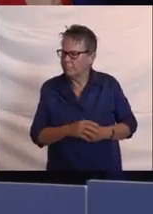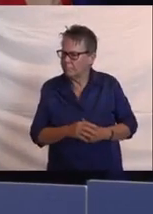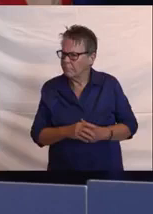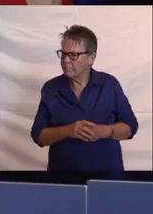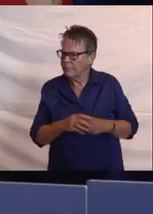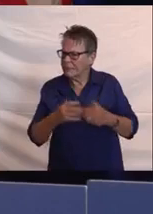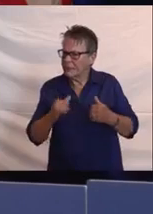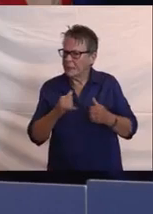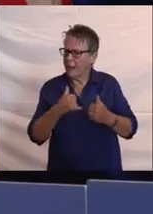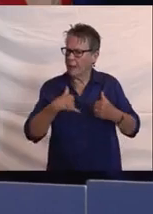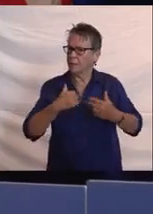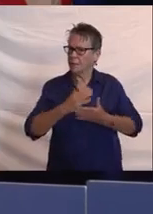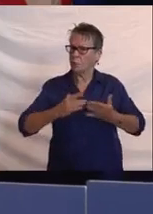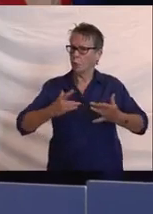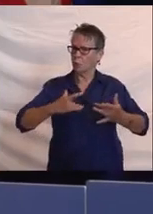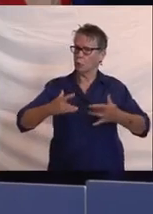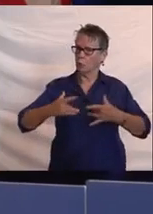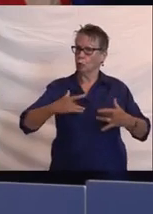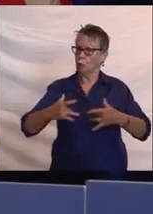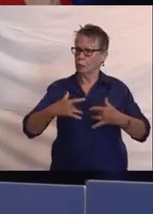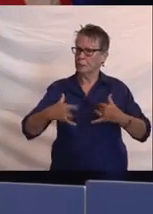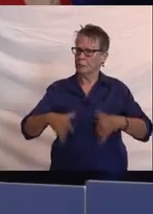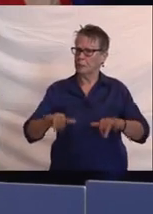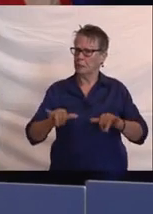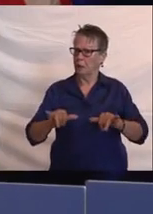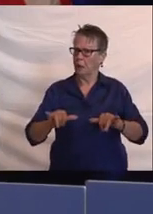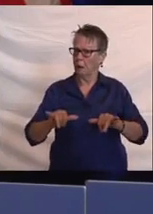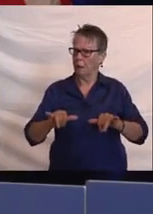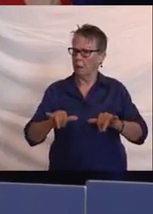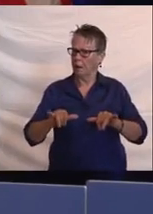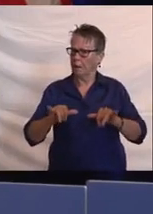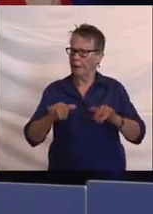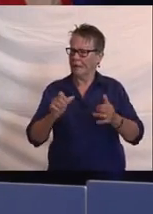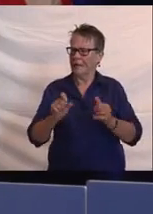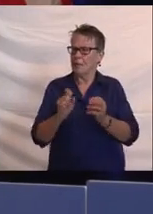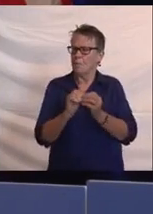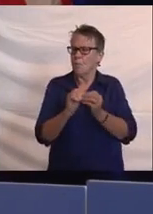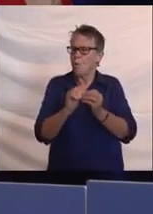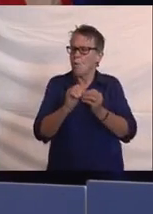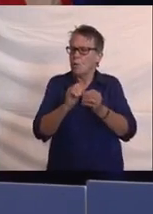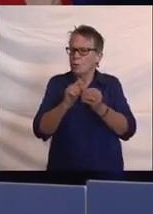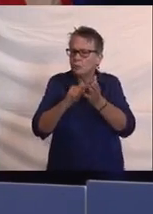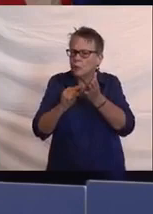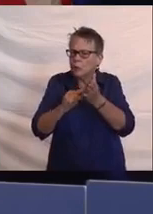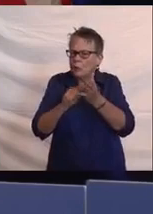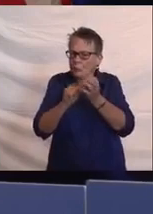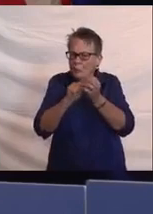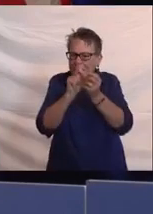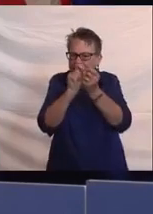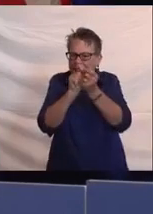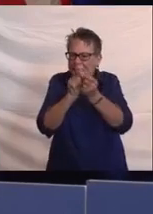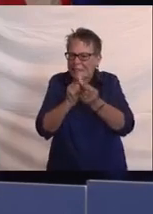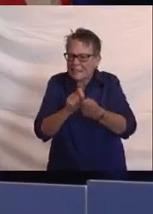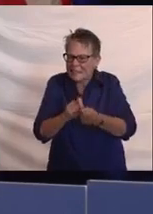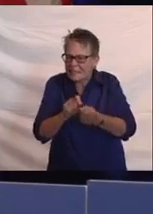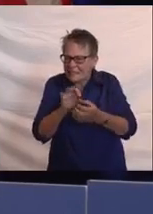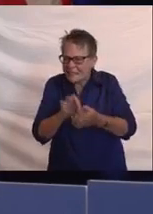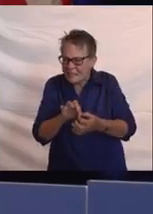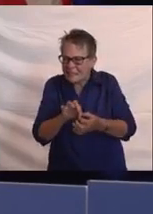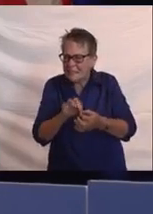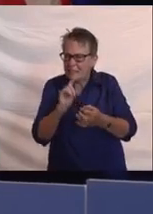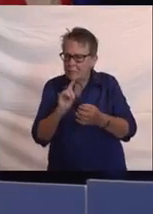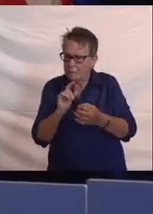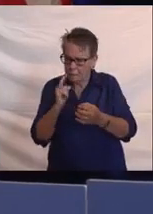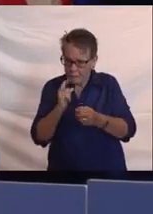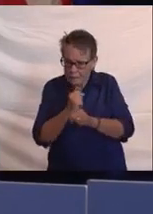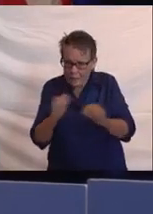not enough information and data related to the safety for those, outside of those where there